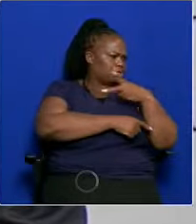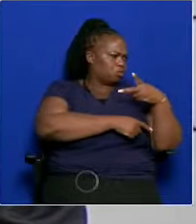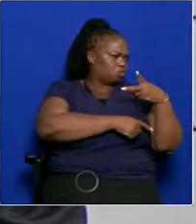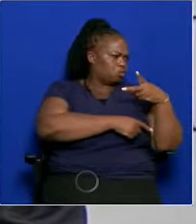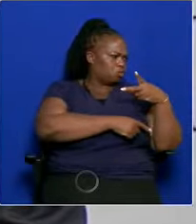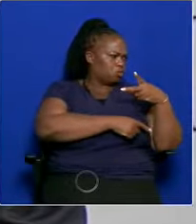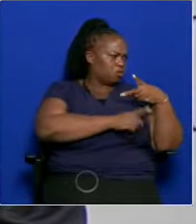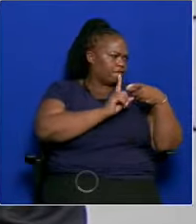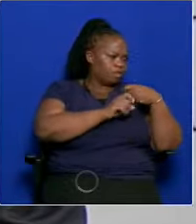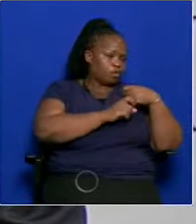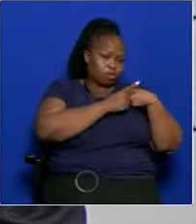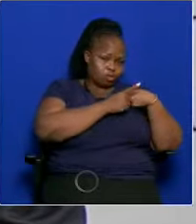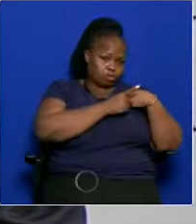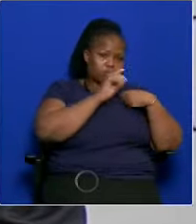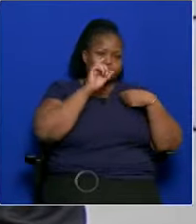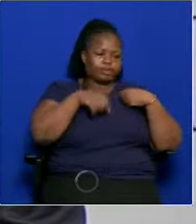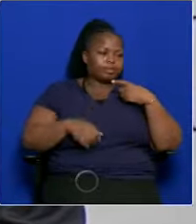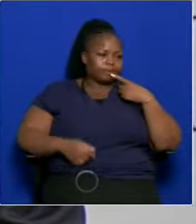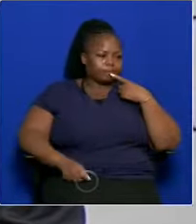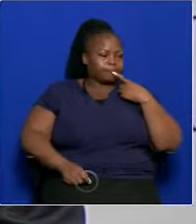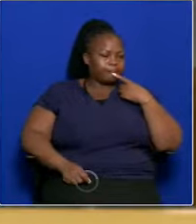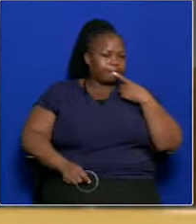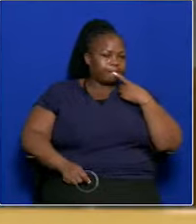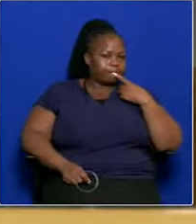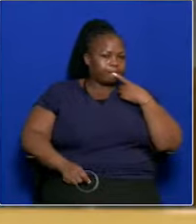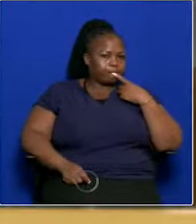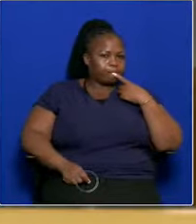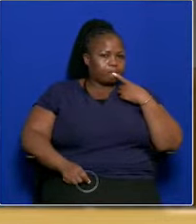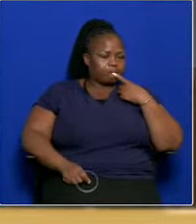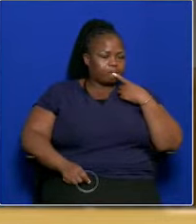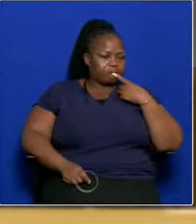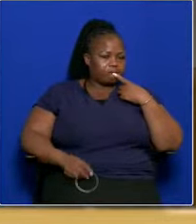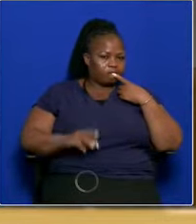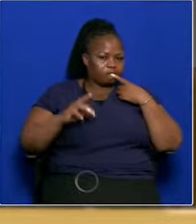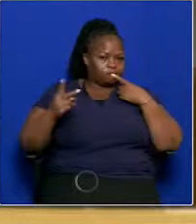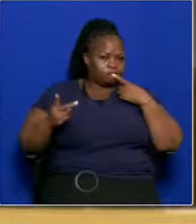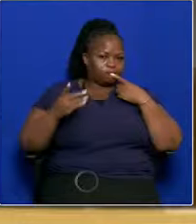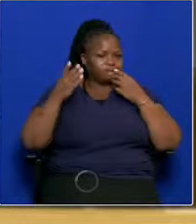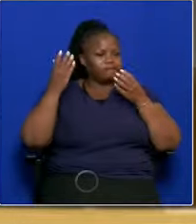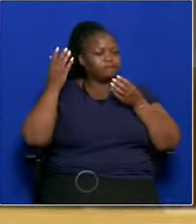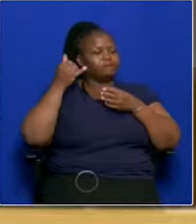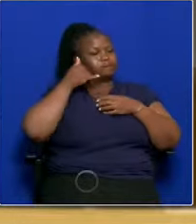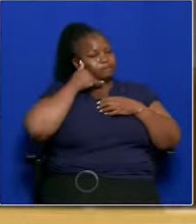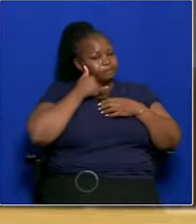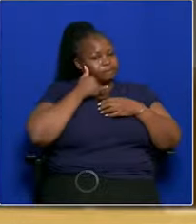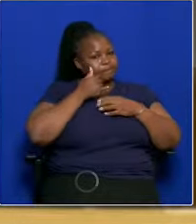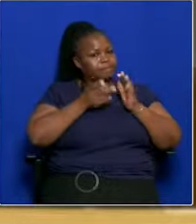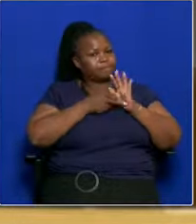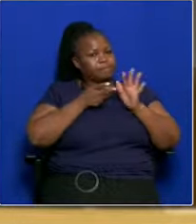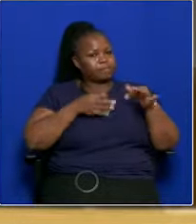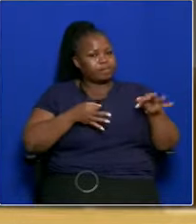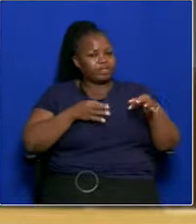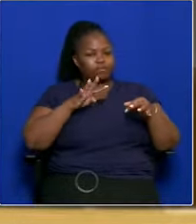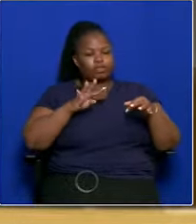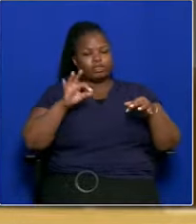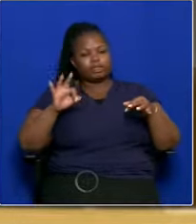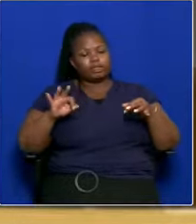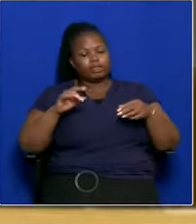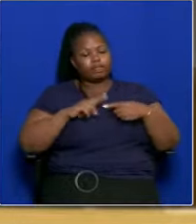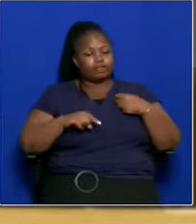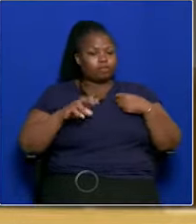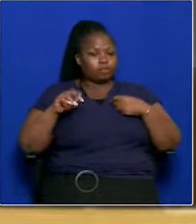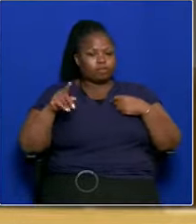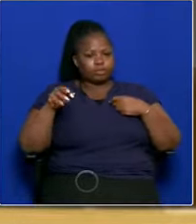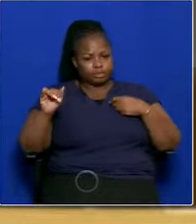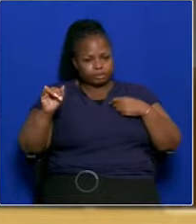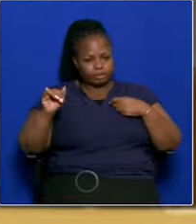thank you, Chair. And you have another Yes. call on page 43 from Sergeant Nkosi. In fact, the